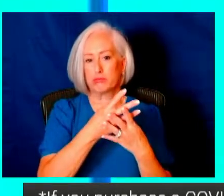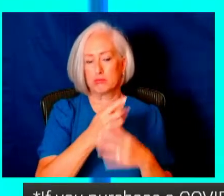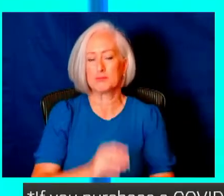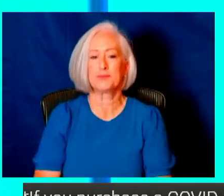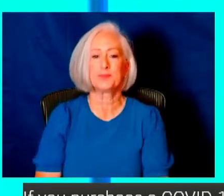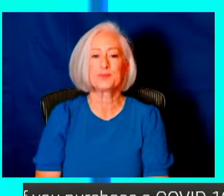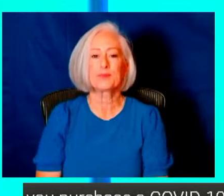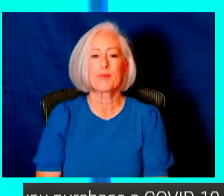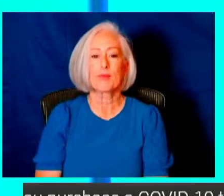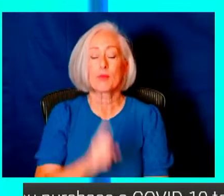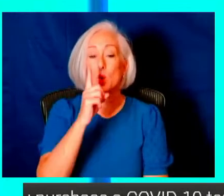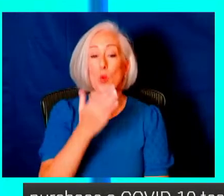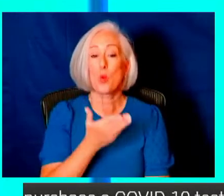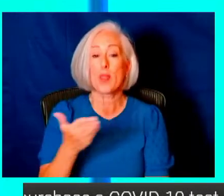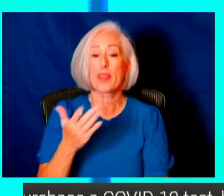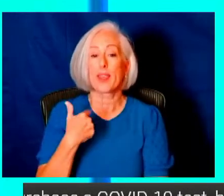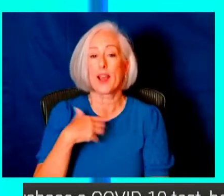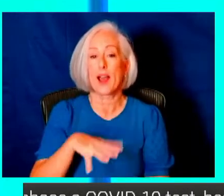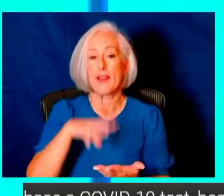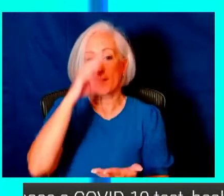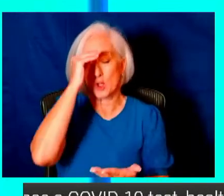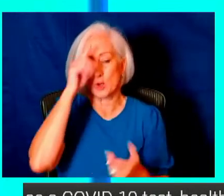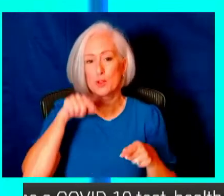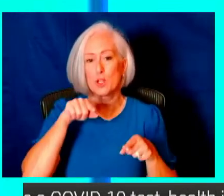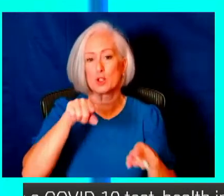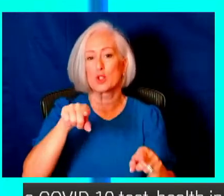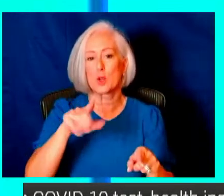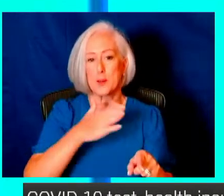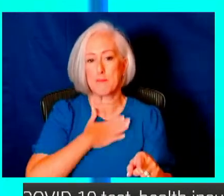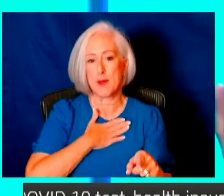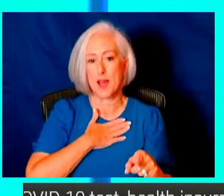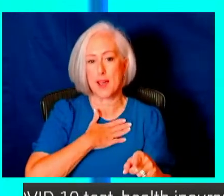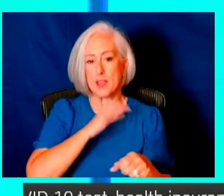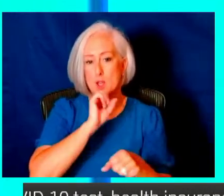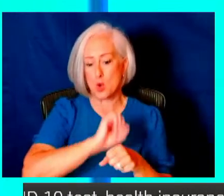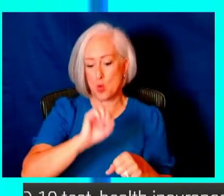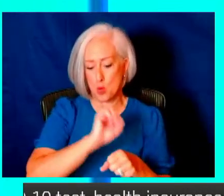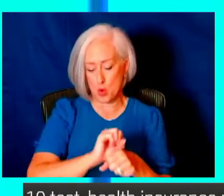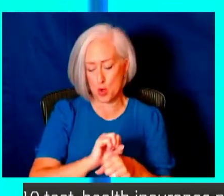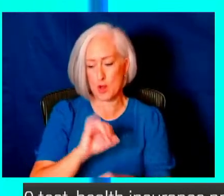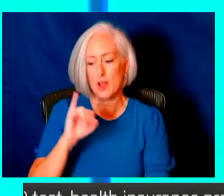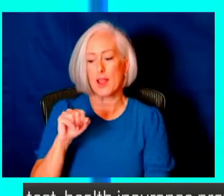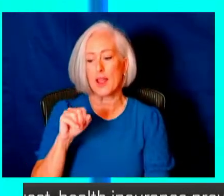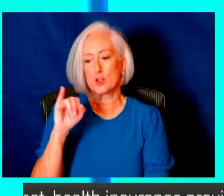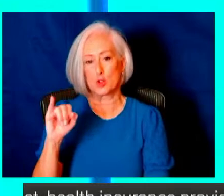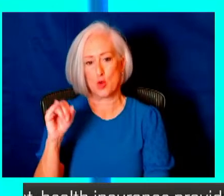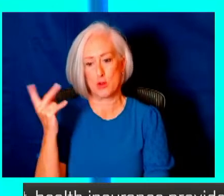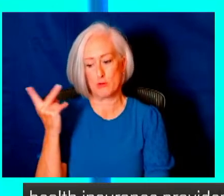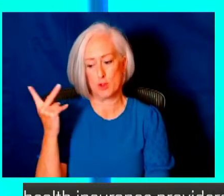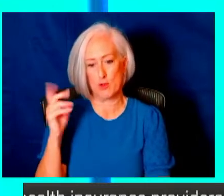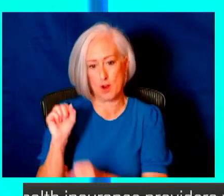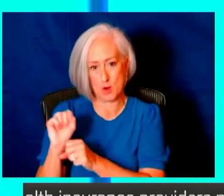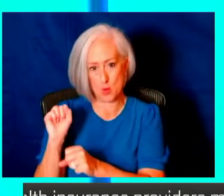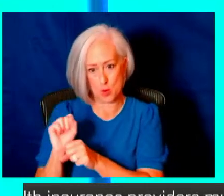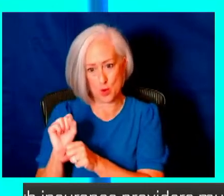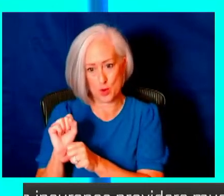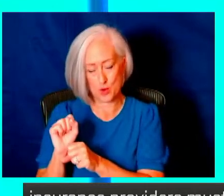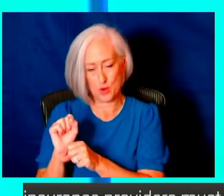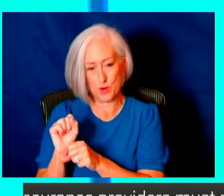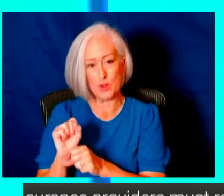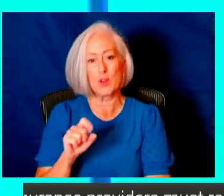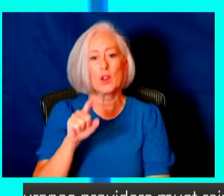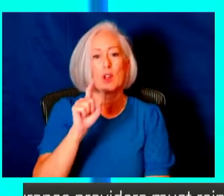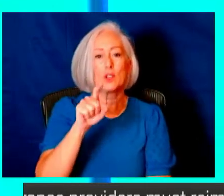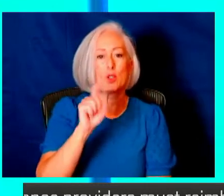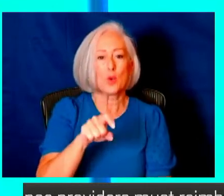thing I have learned during the work that I've done and the work that Joy and I do is that you have to pay a